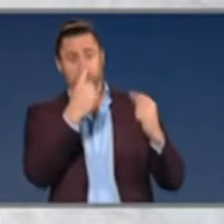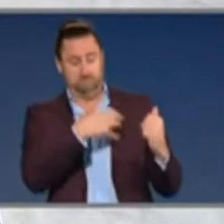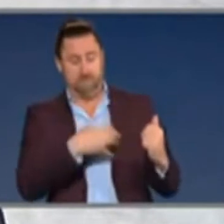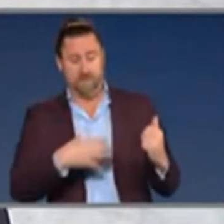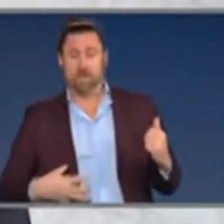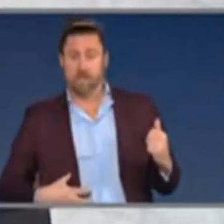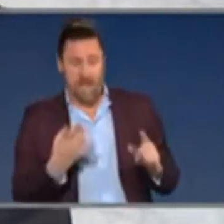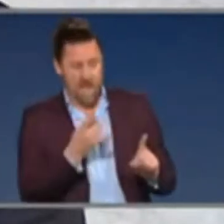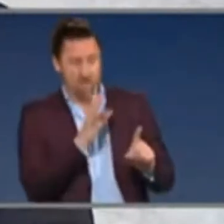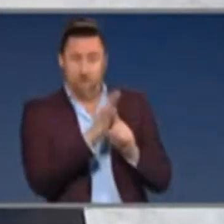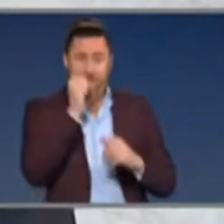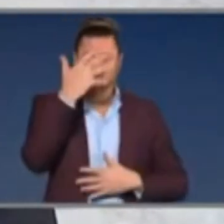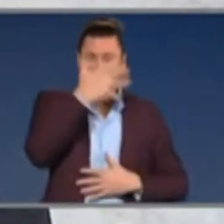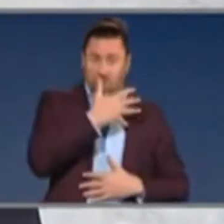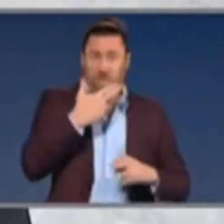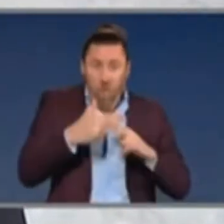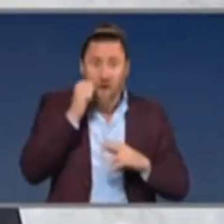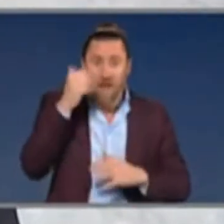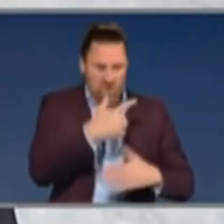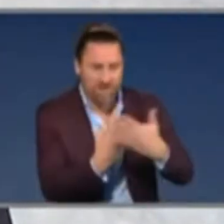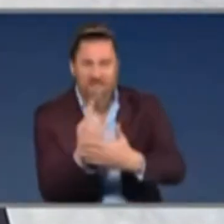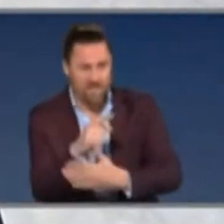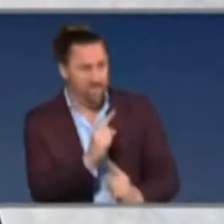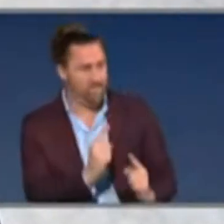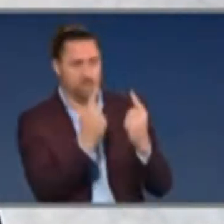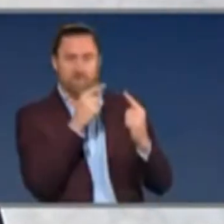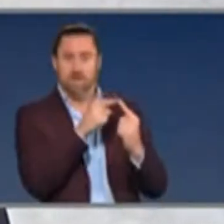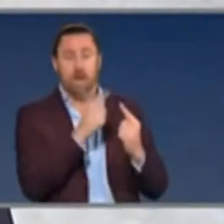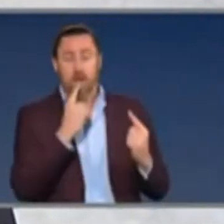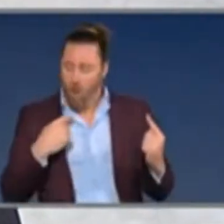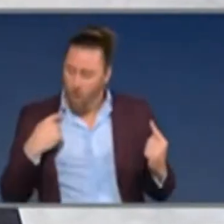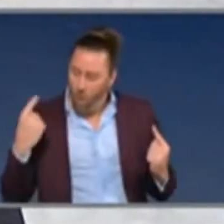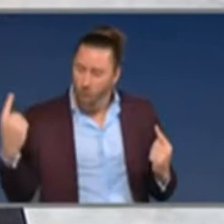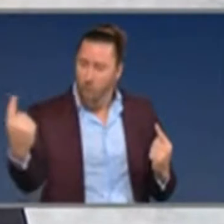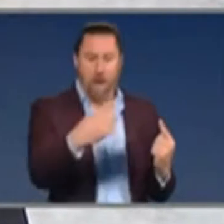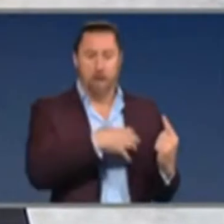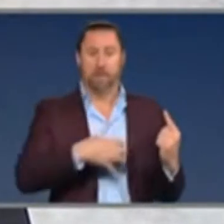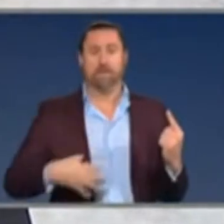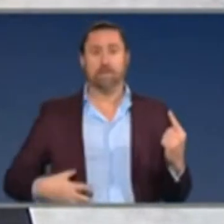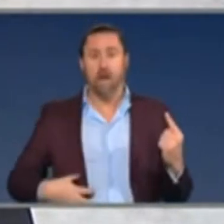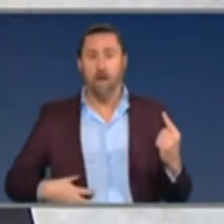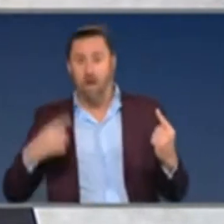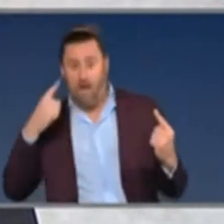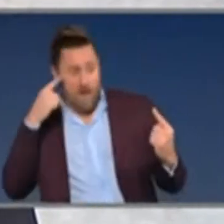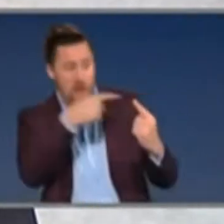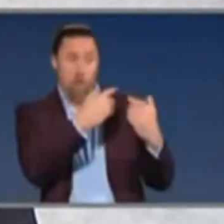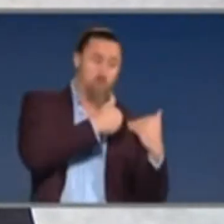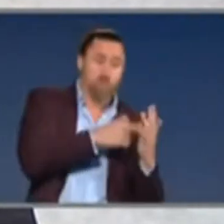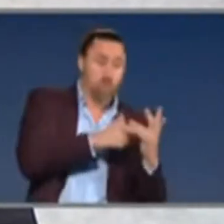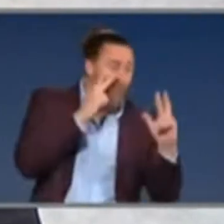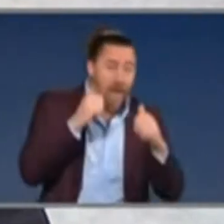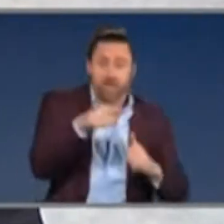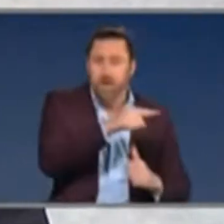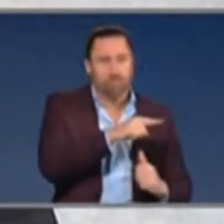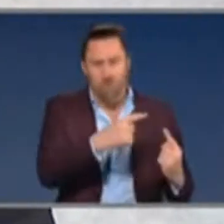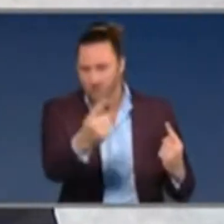Indigenous Australians as an Indigenous Australian, that every minister in my cabinet is a Minister for Indigenous Australians,